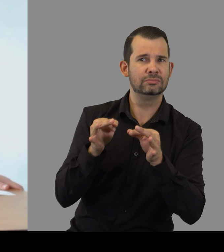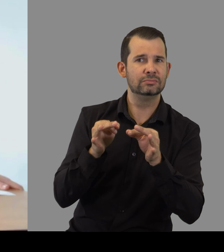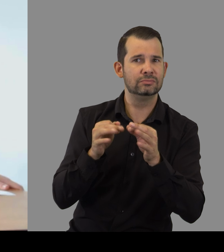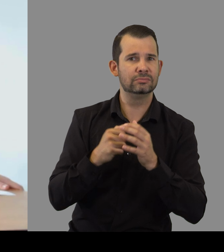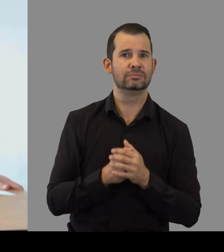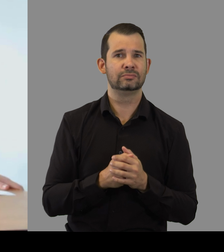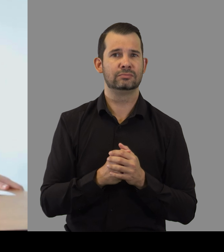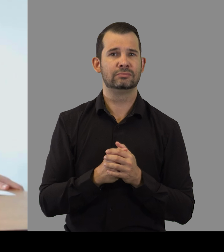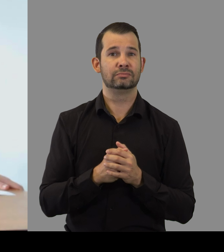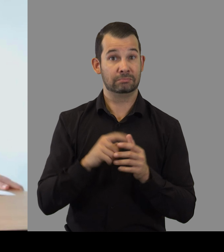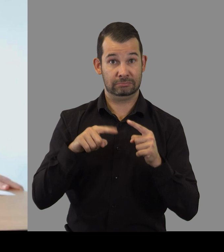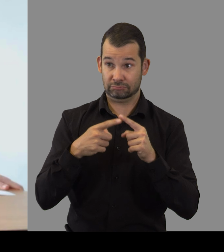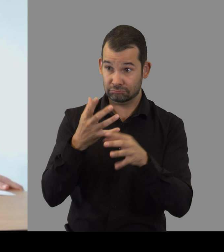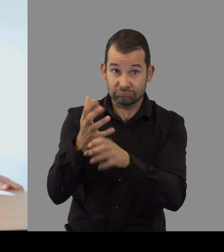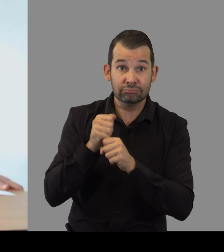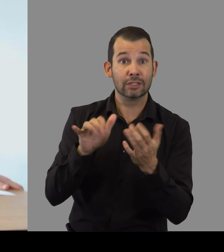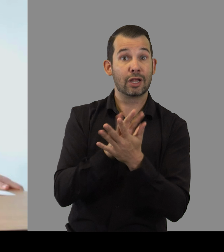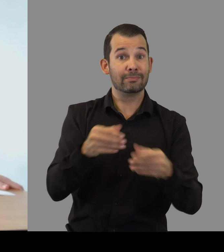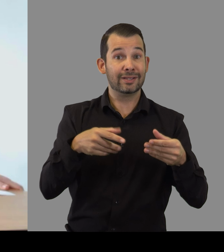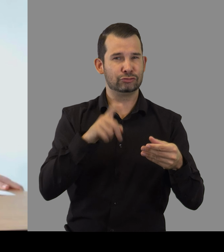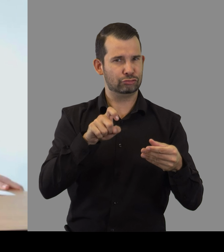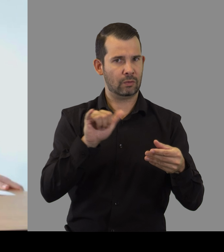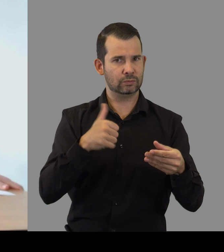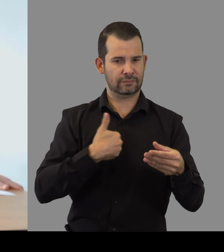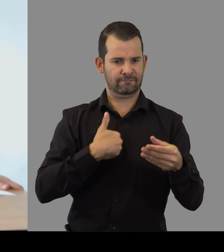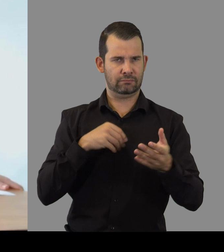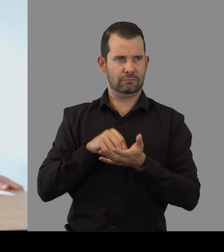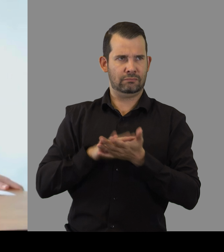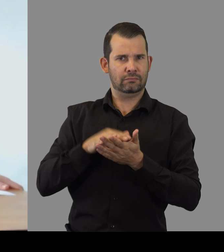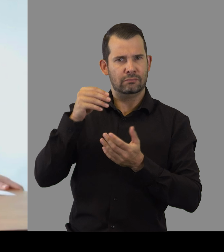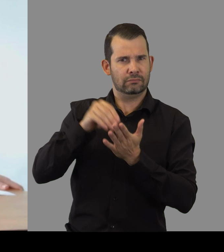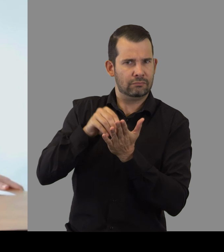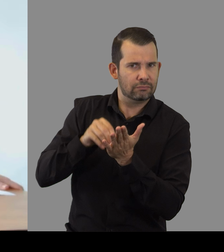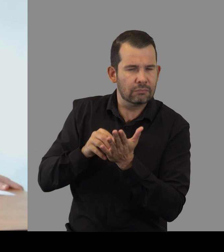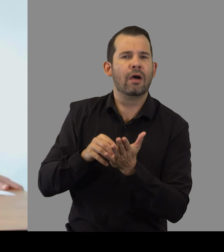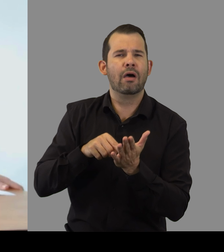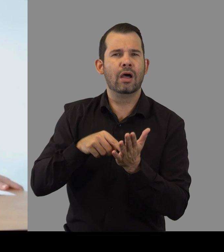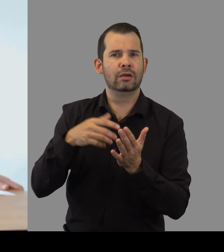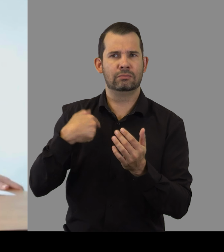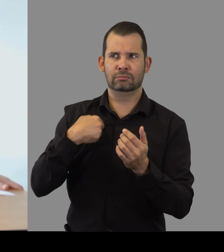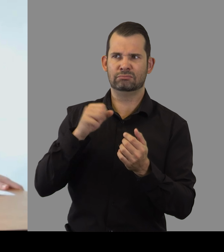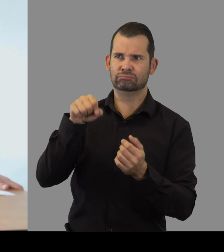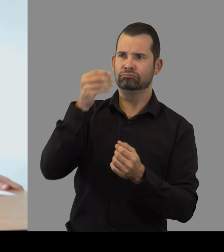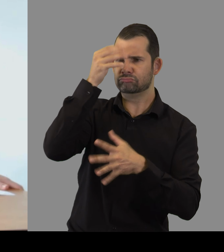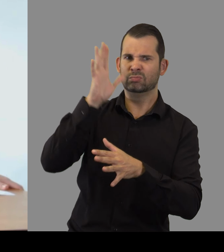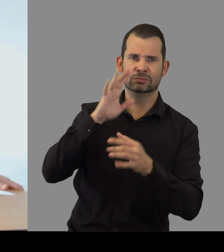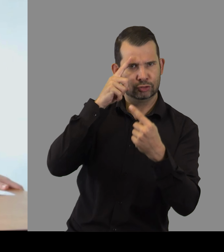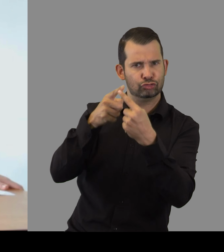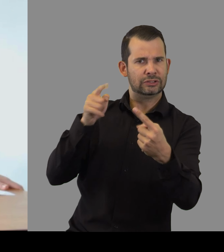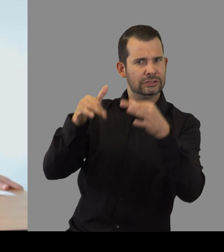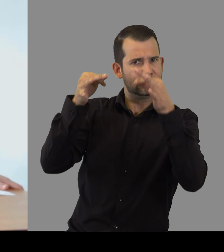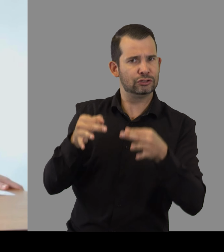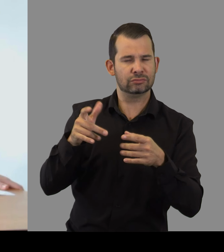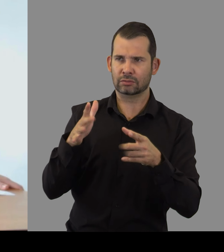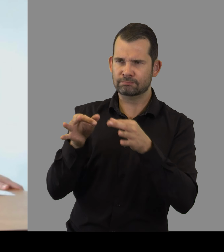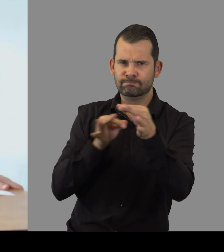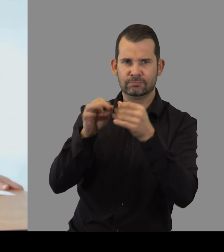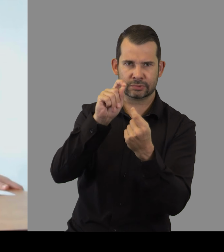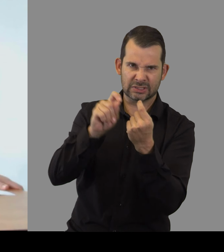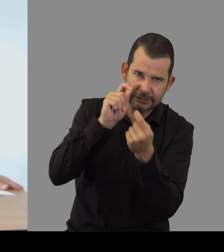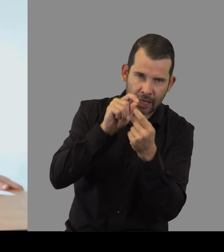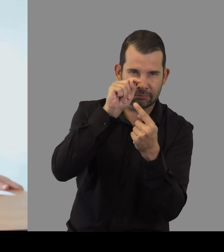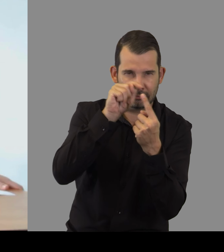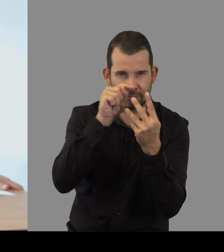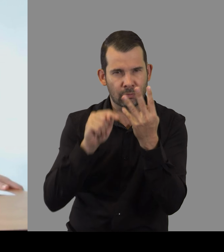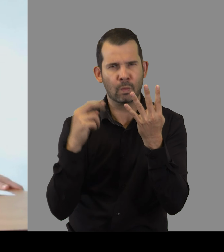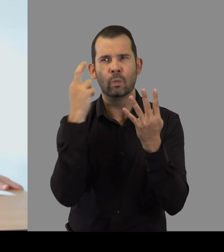is appropriate. So once you receive the documentation, you should make a note yourself that you would disagree with the decision